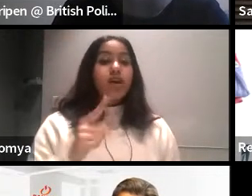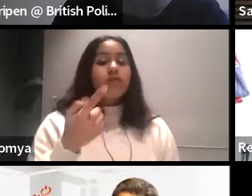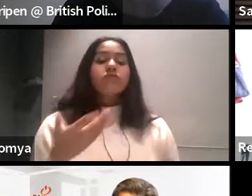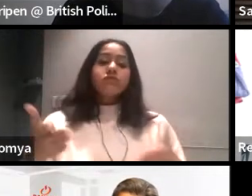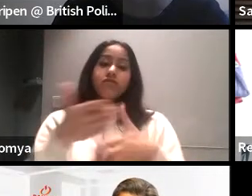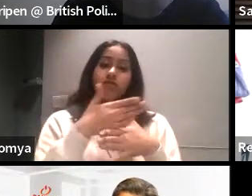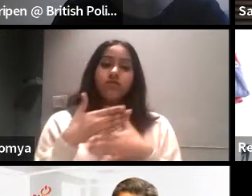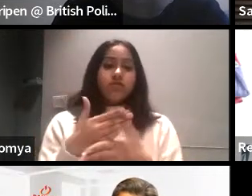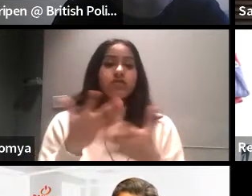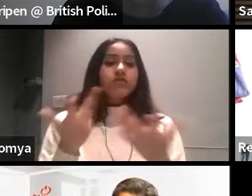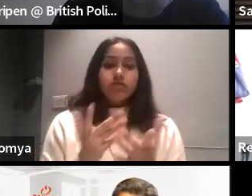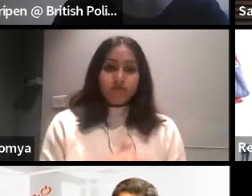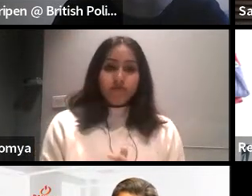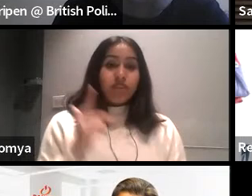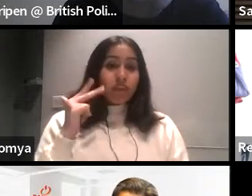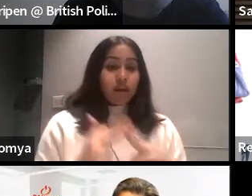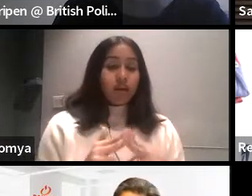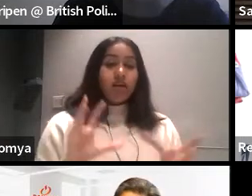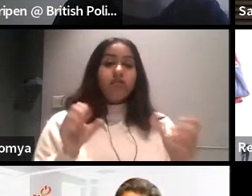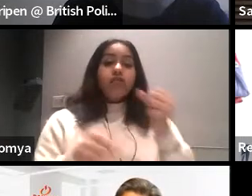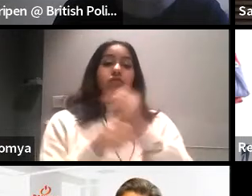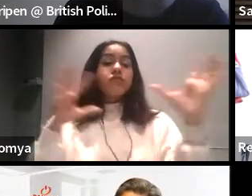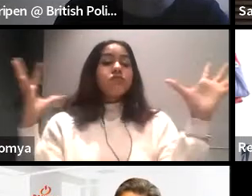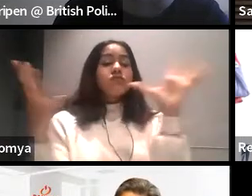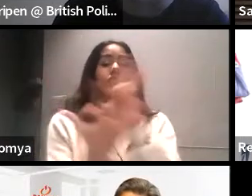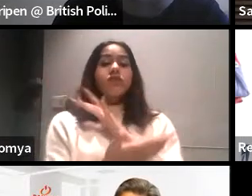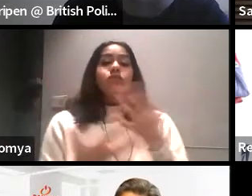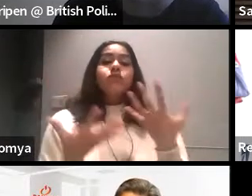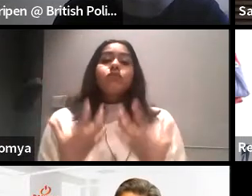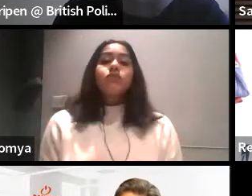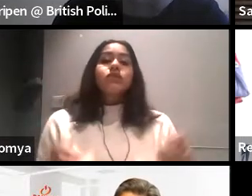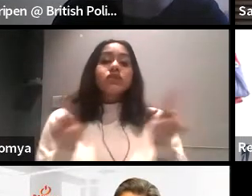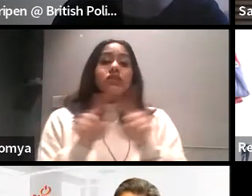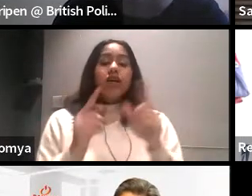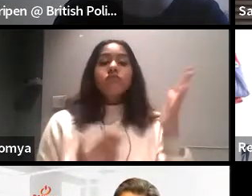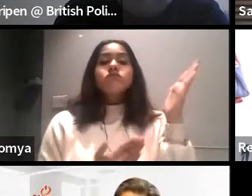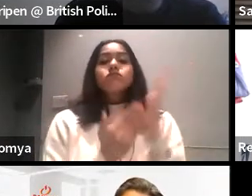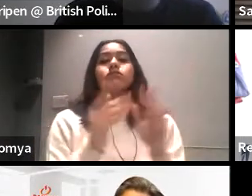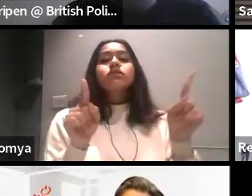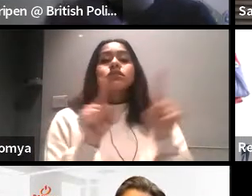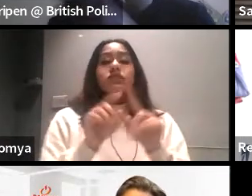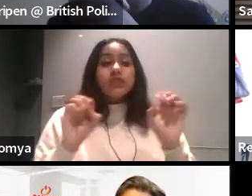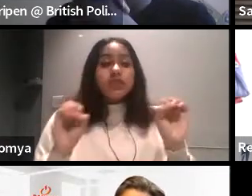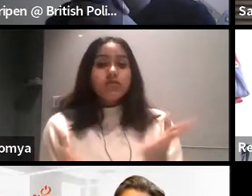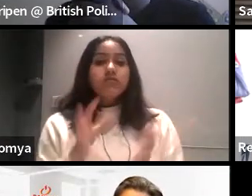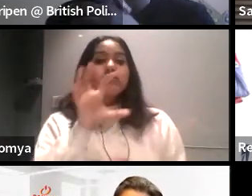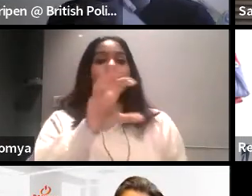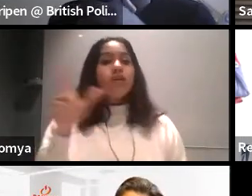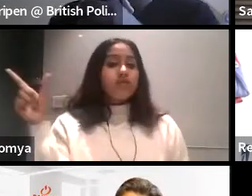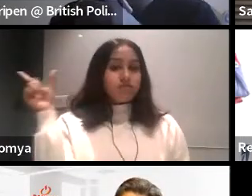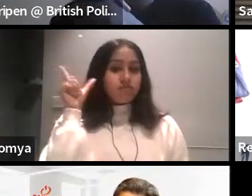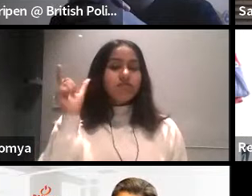that Sarthak is expanding our global presence by opening our first center in London.